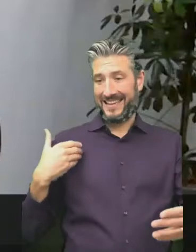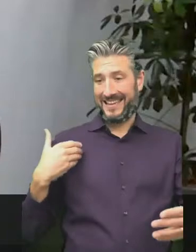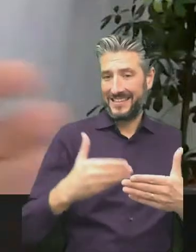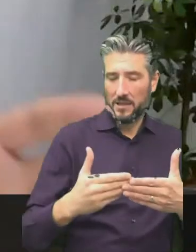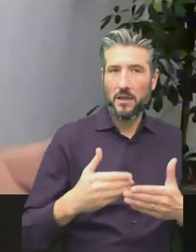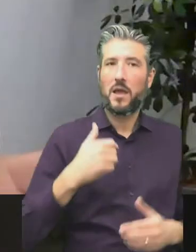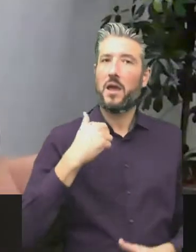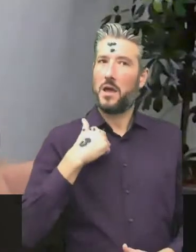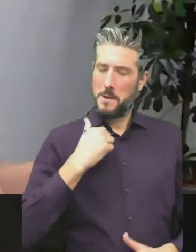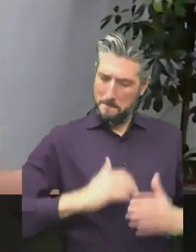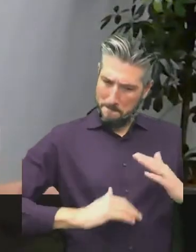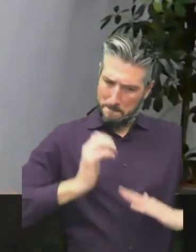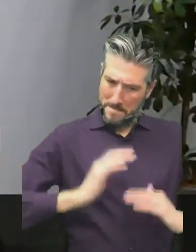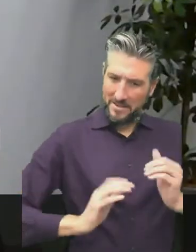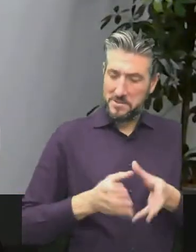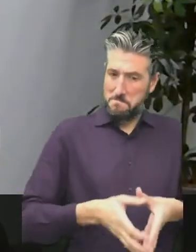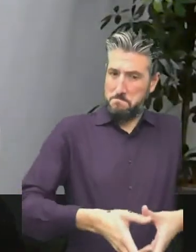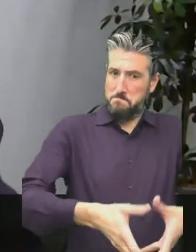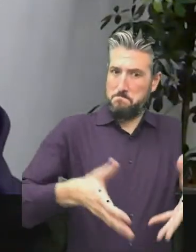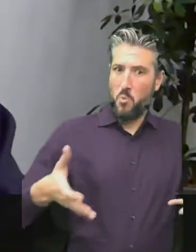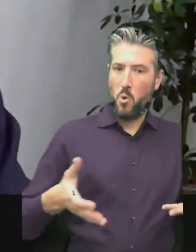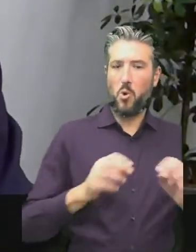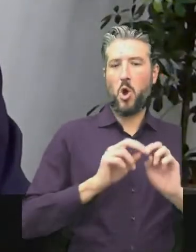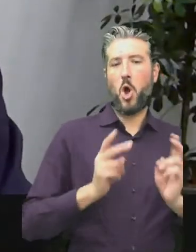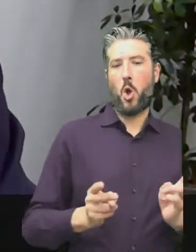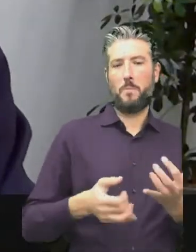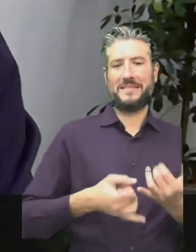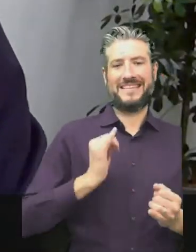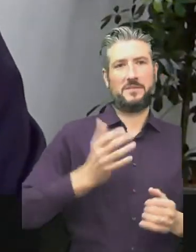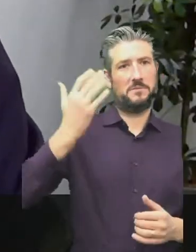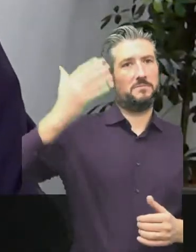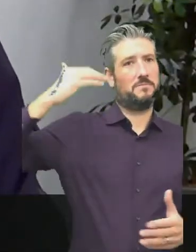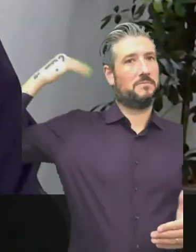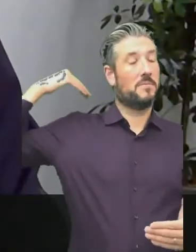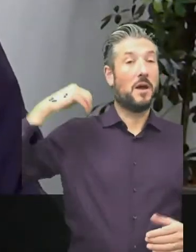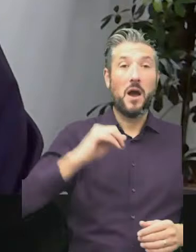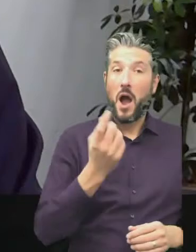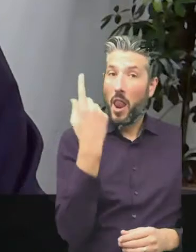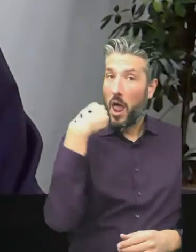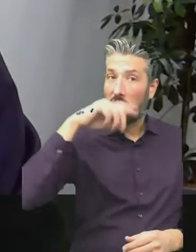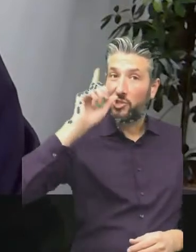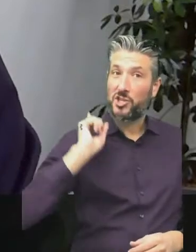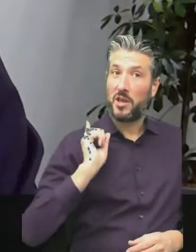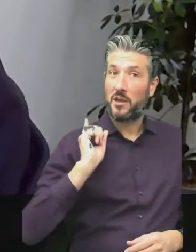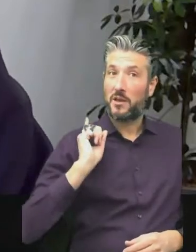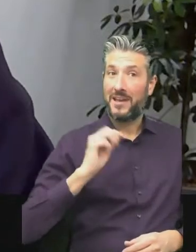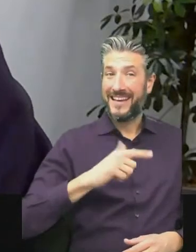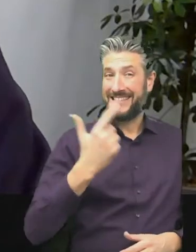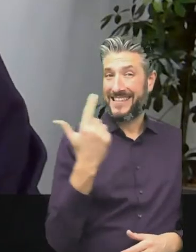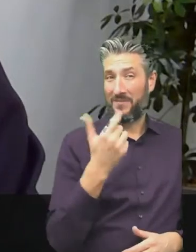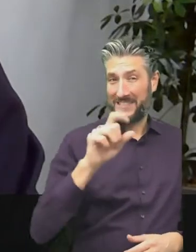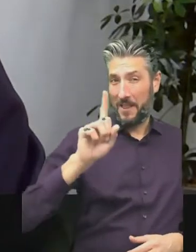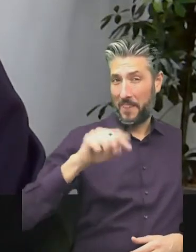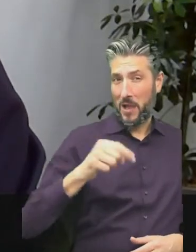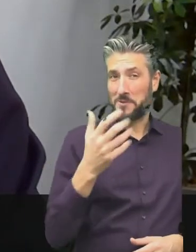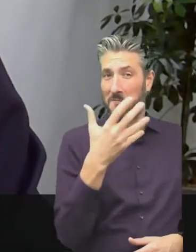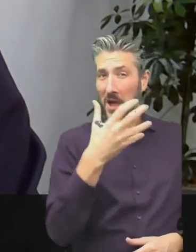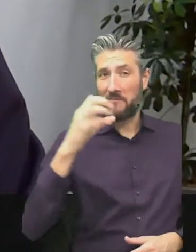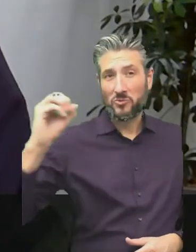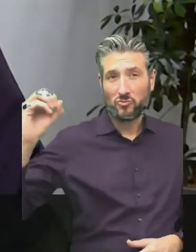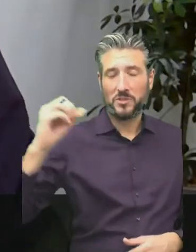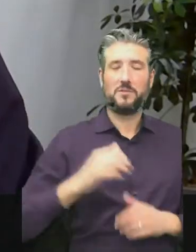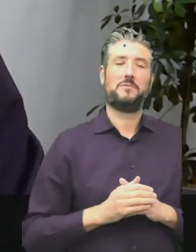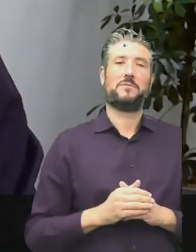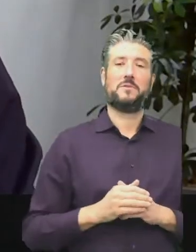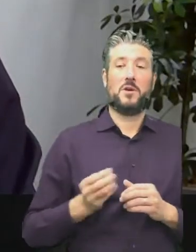than ever since the mayor had these powers. Last year, we began more than 17,500. The year before, more than 14,500. The